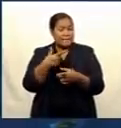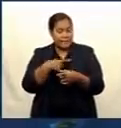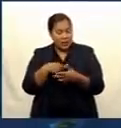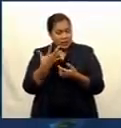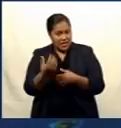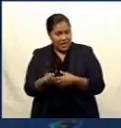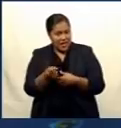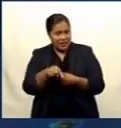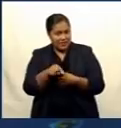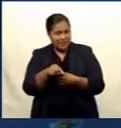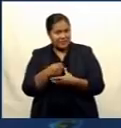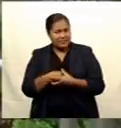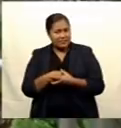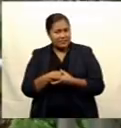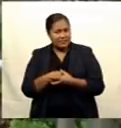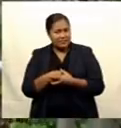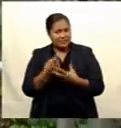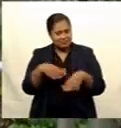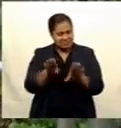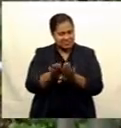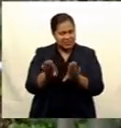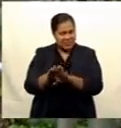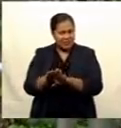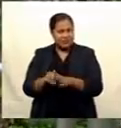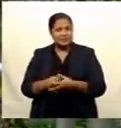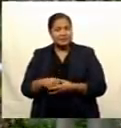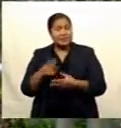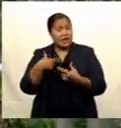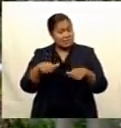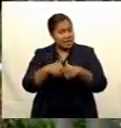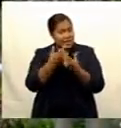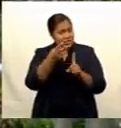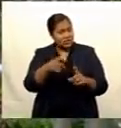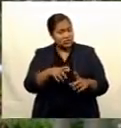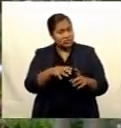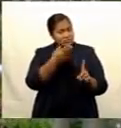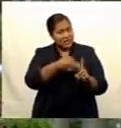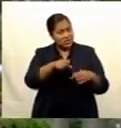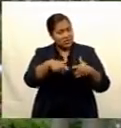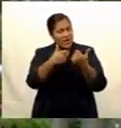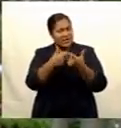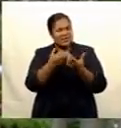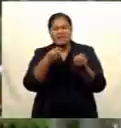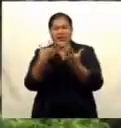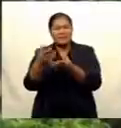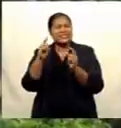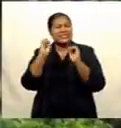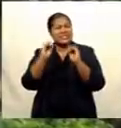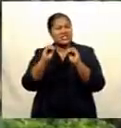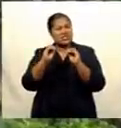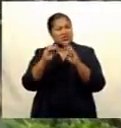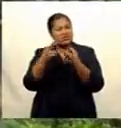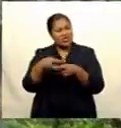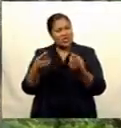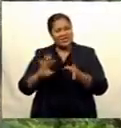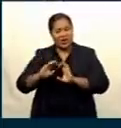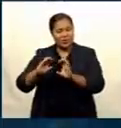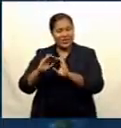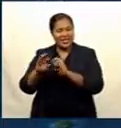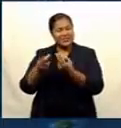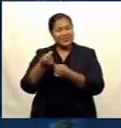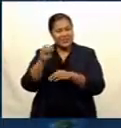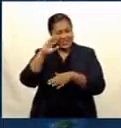the Suvarnosori lockdown. A major challenge has been the availability of teaching resources and communication with students.